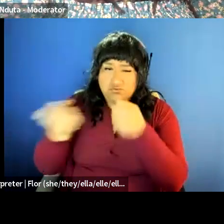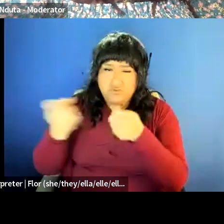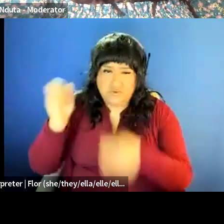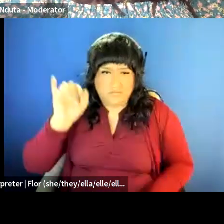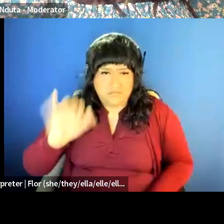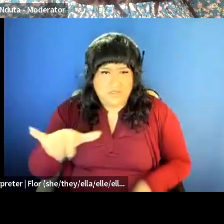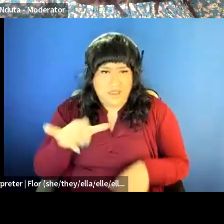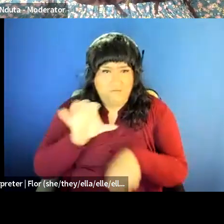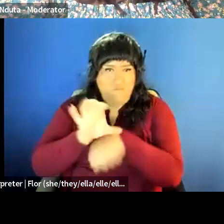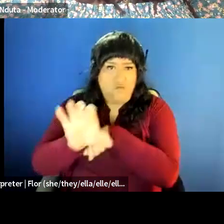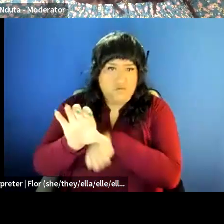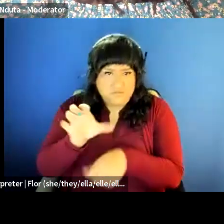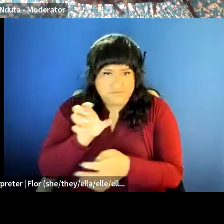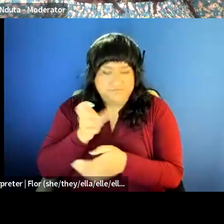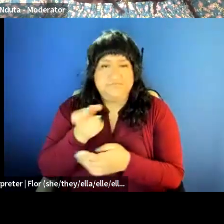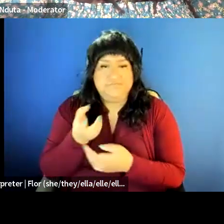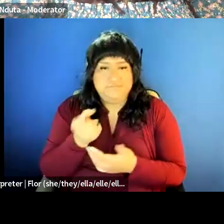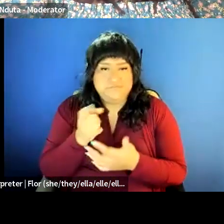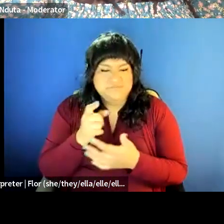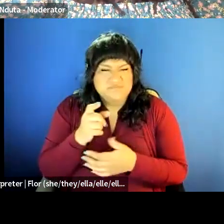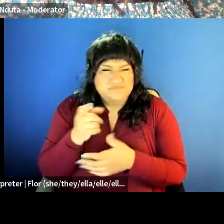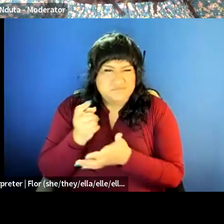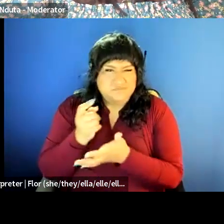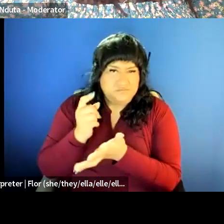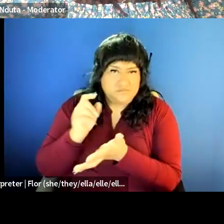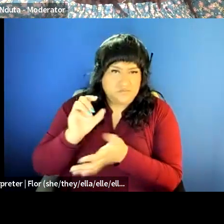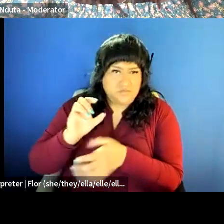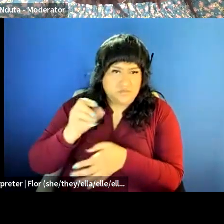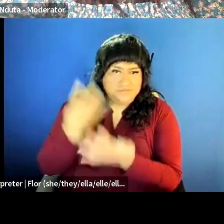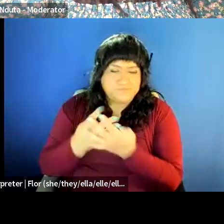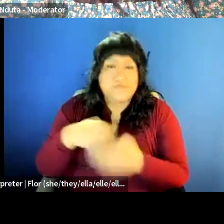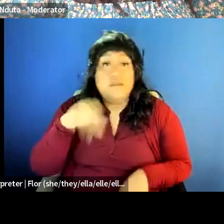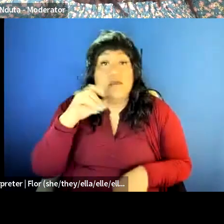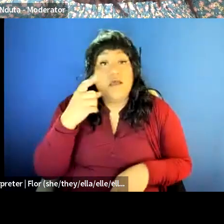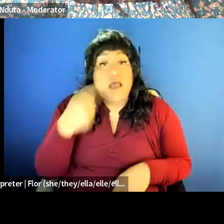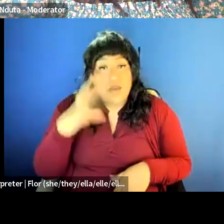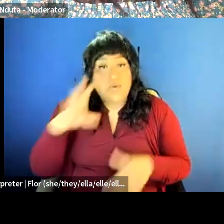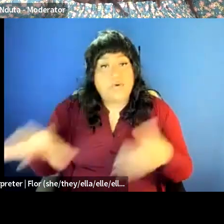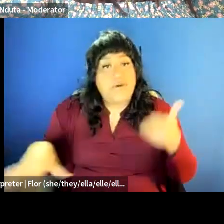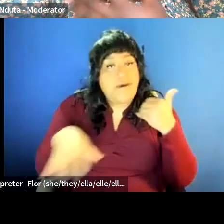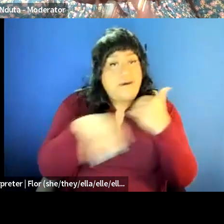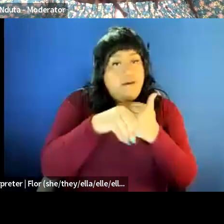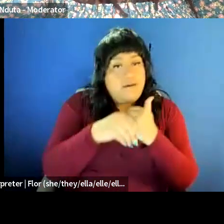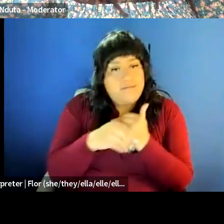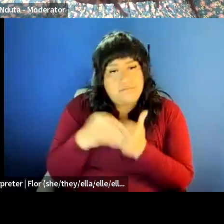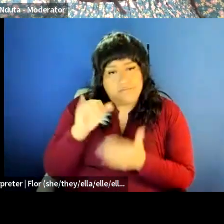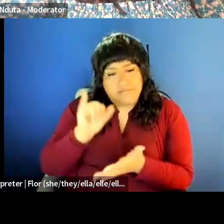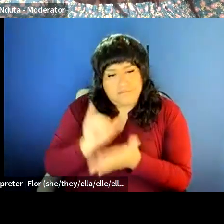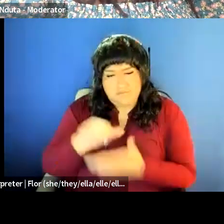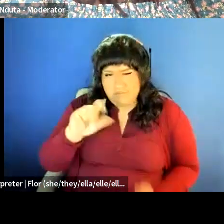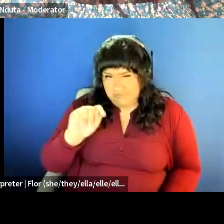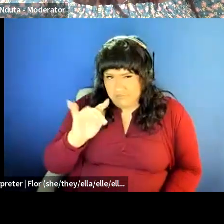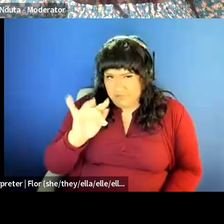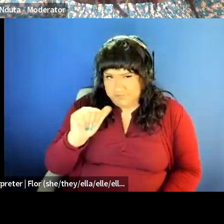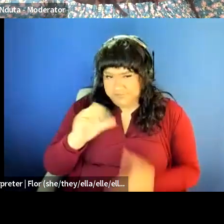Thank you, Rob, so much for that. And I'll just piggyback on that. My experiences